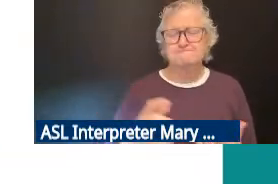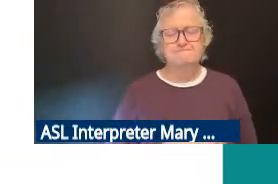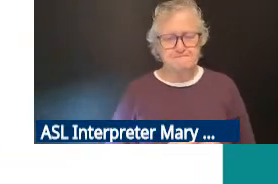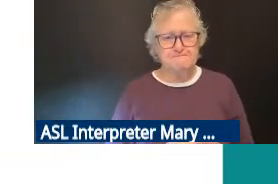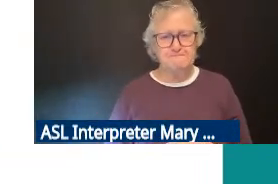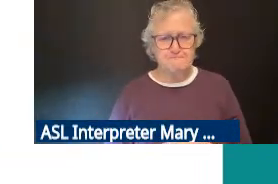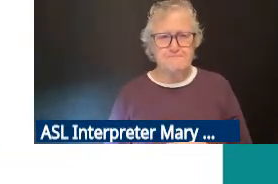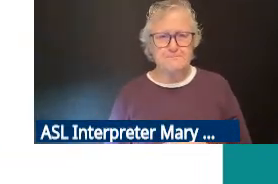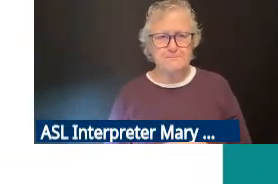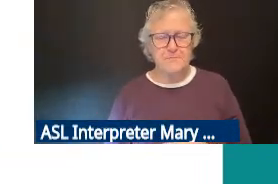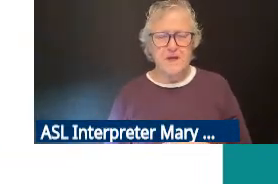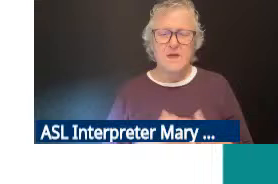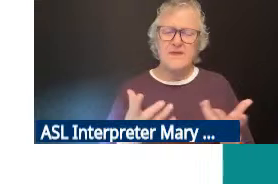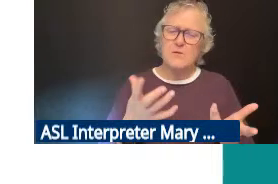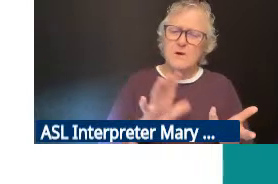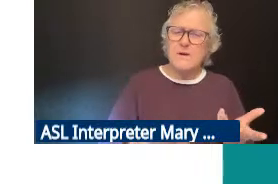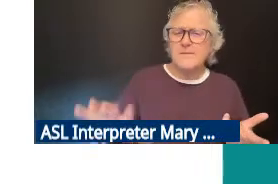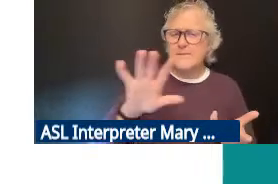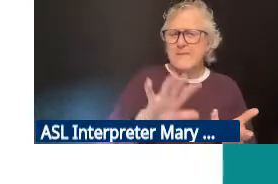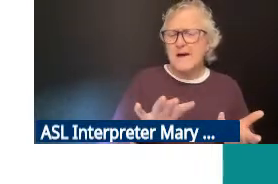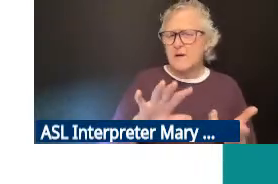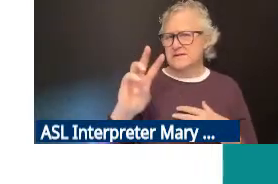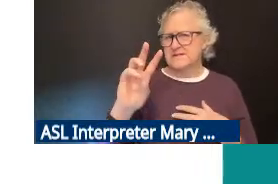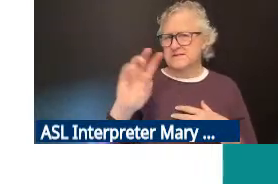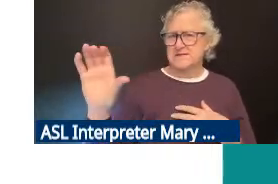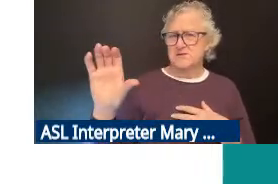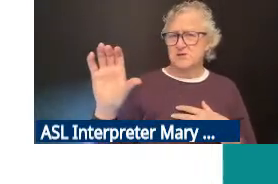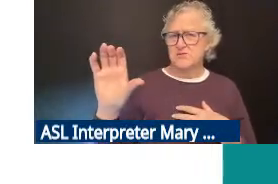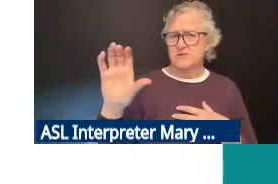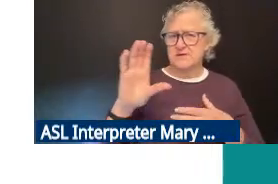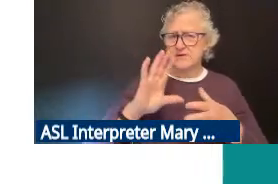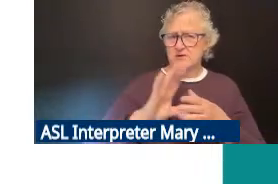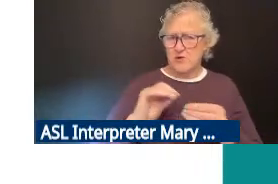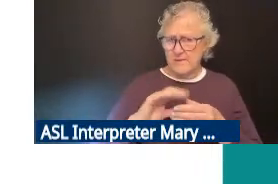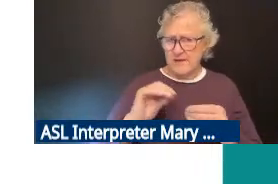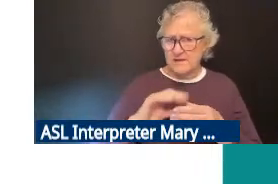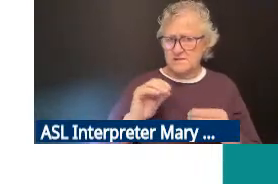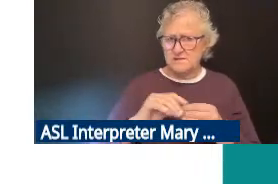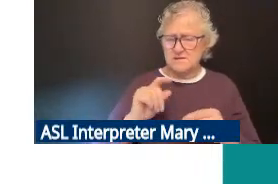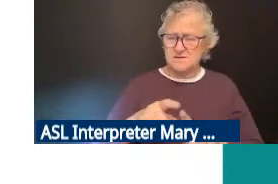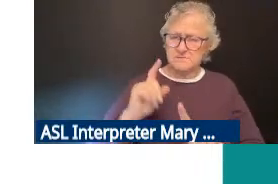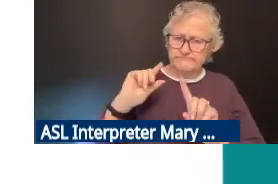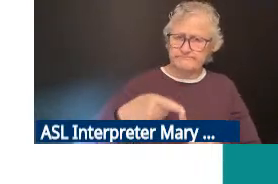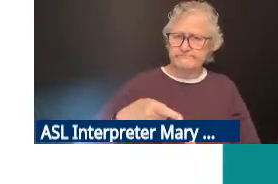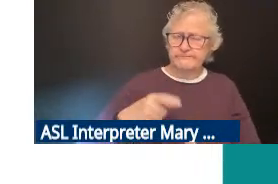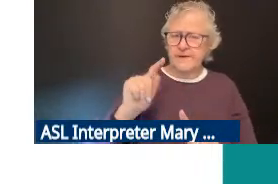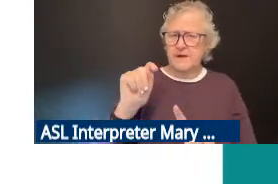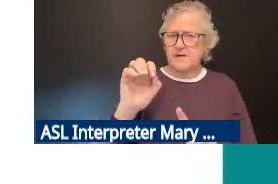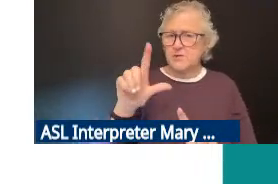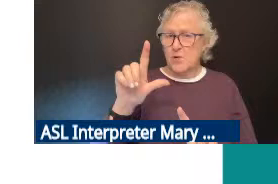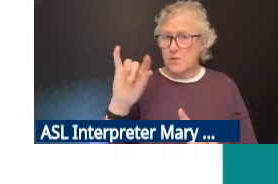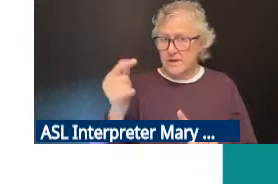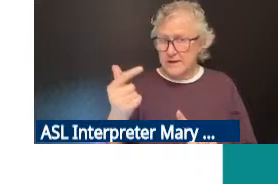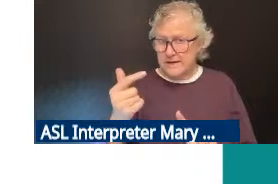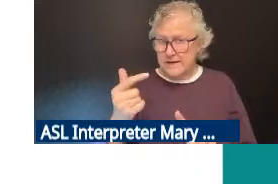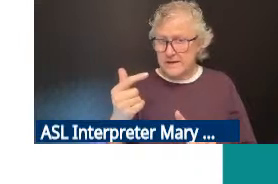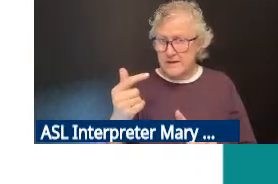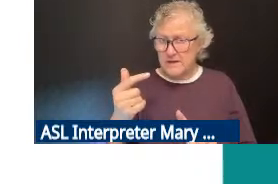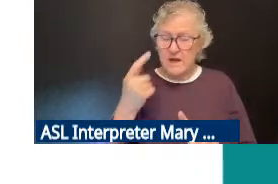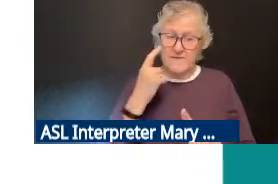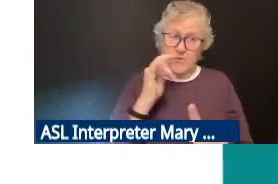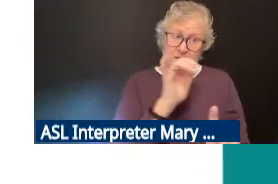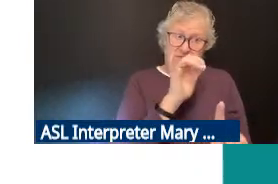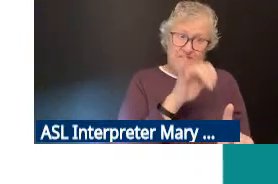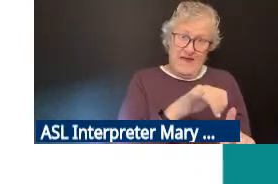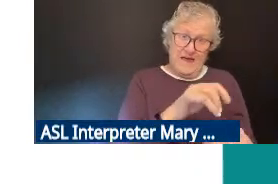About 600 comments on tolling. Included both tolling interstate bridge as well as other regional tolling